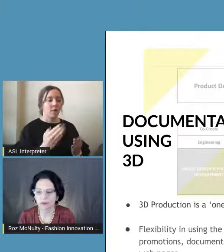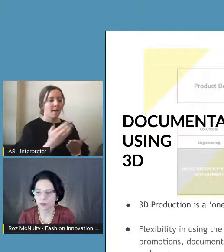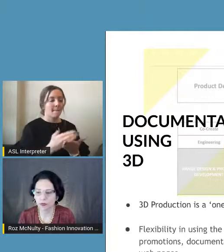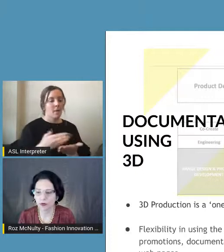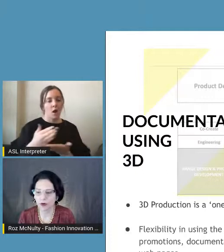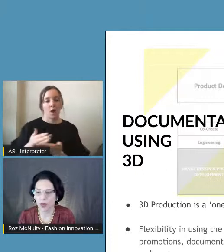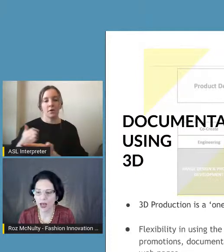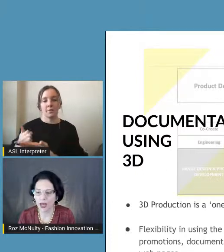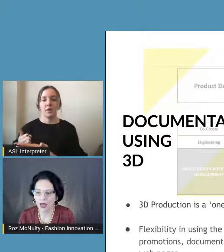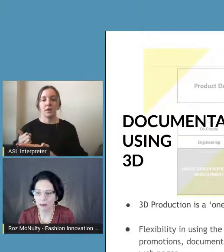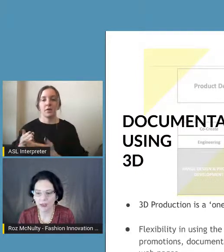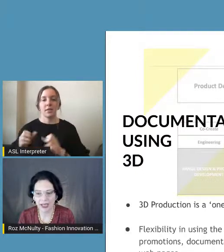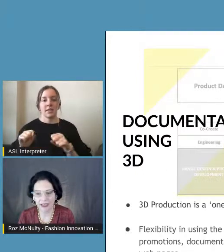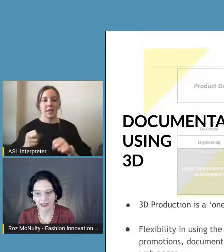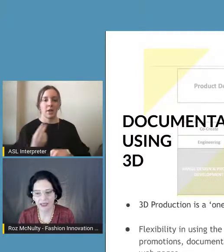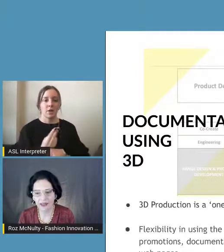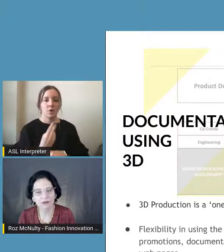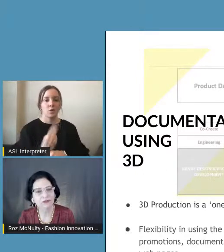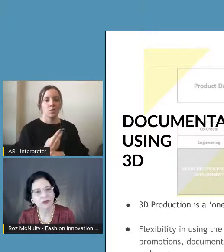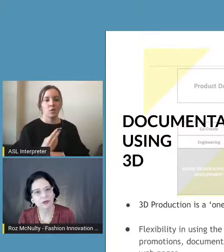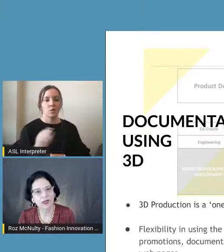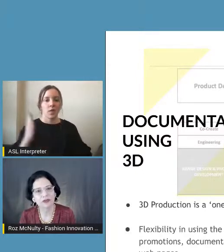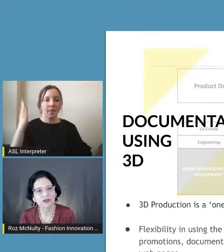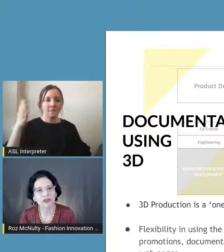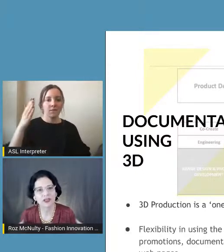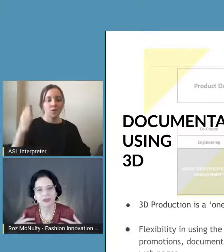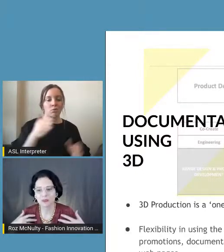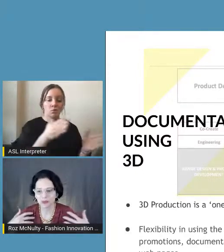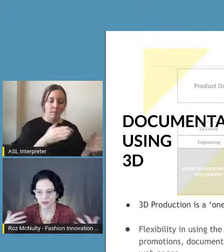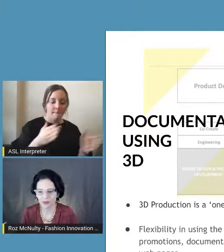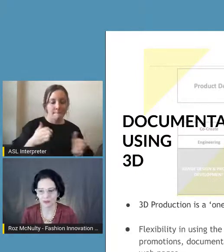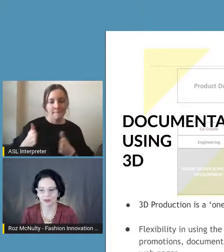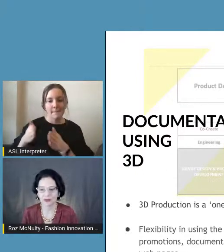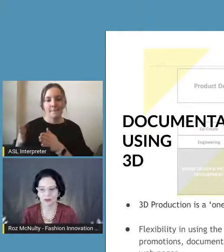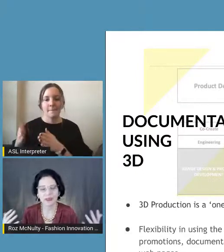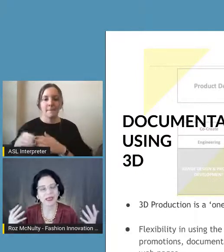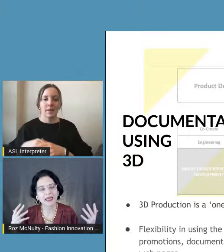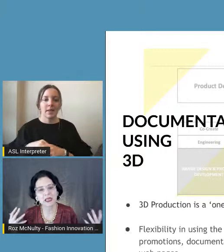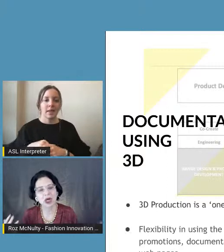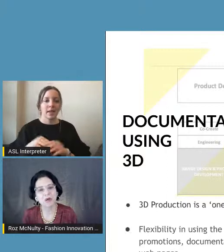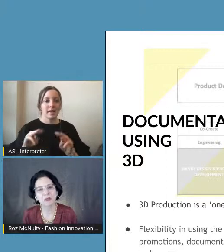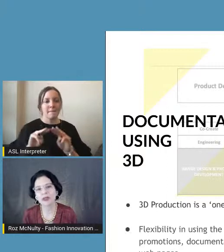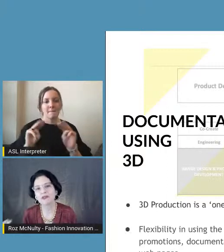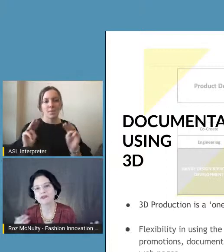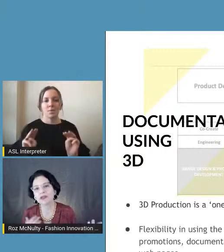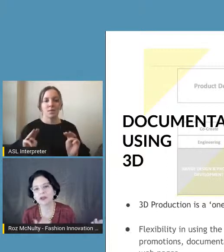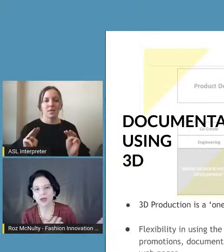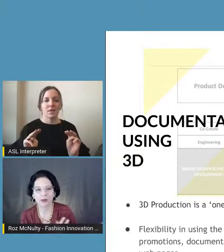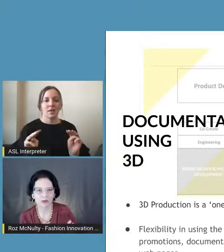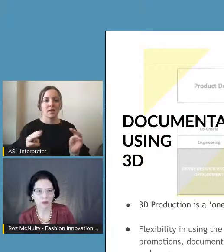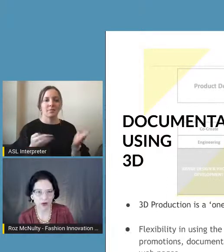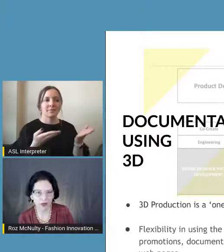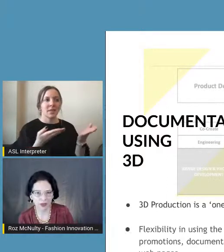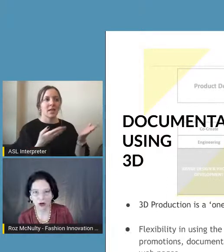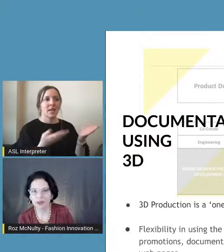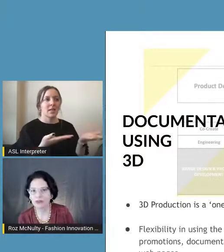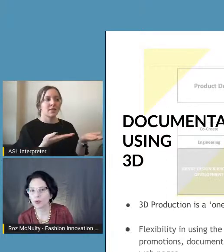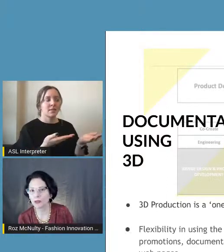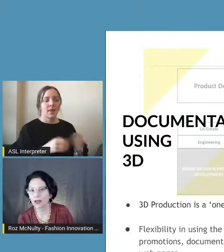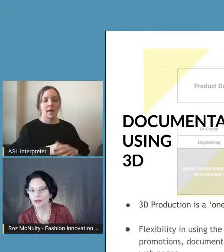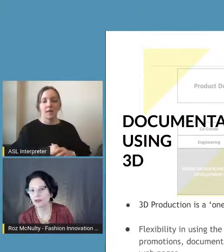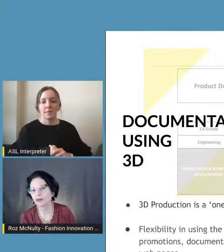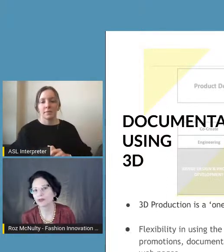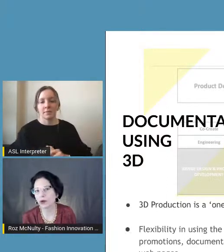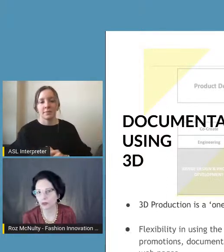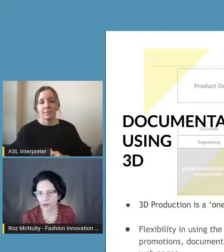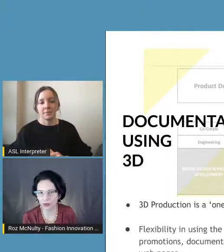use them for planning, configuration, museum display, print. You have them, it all as